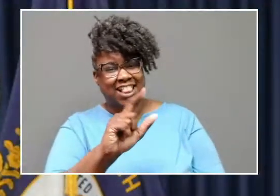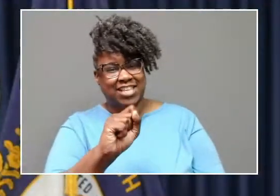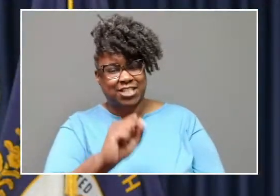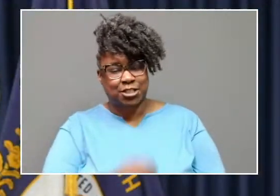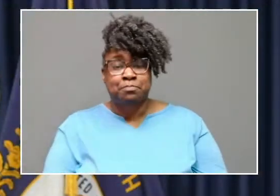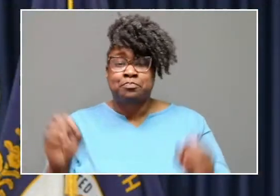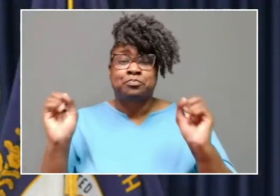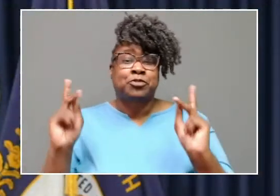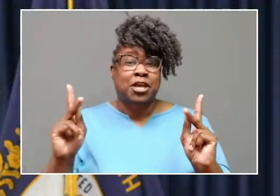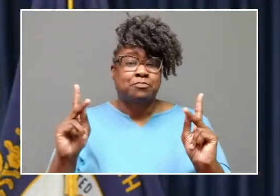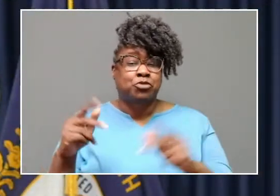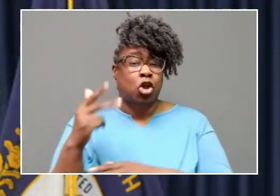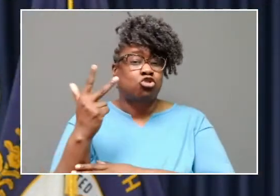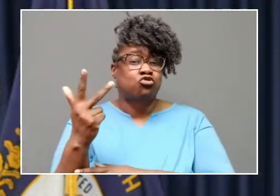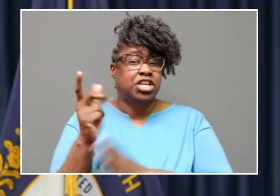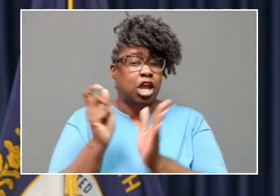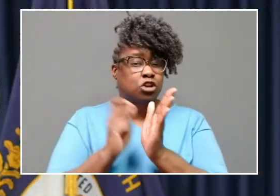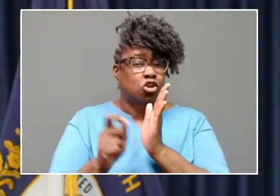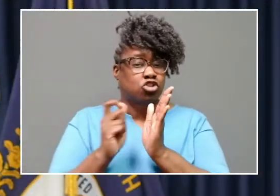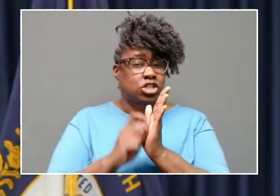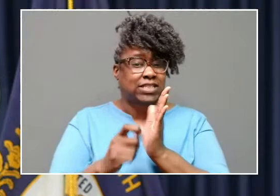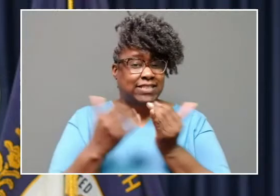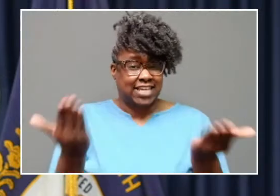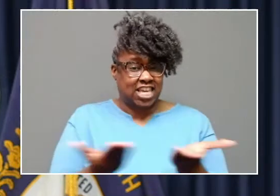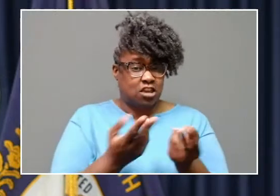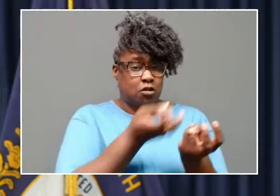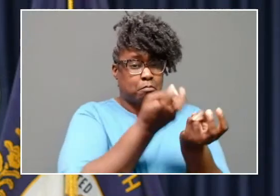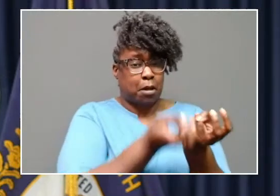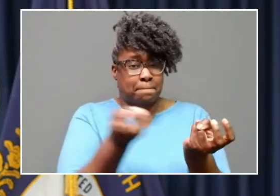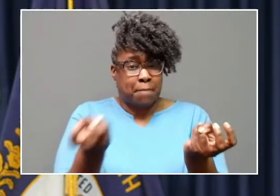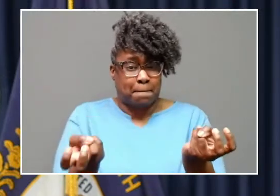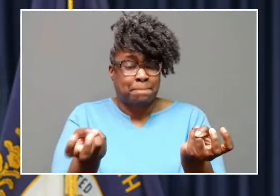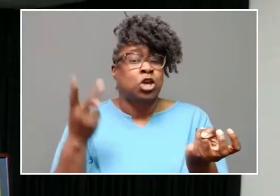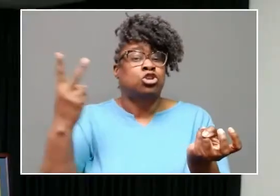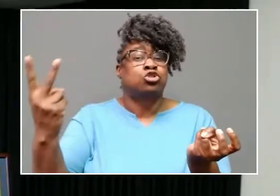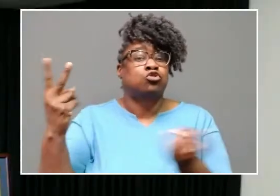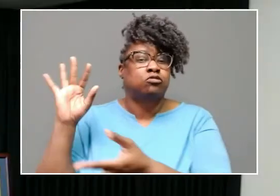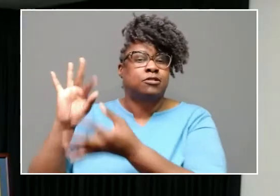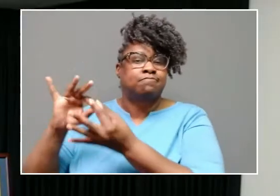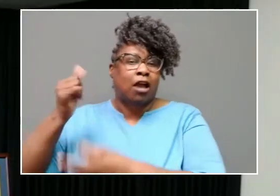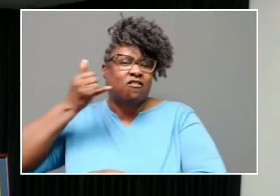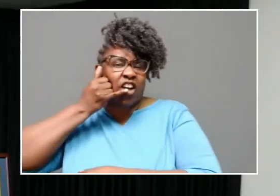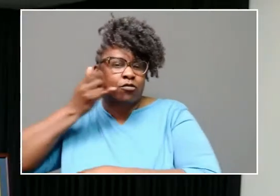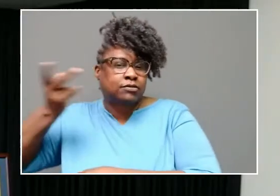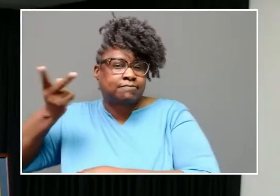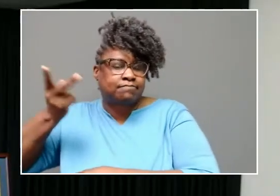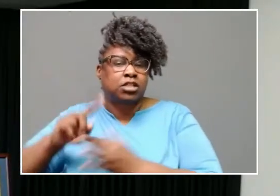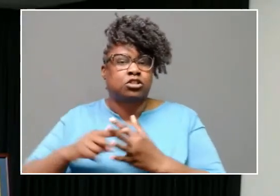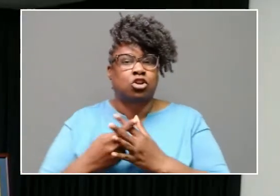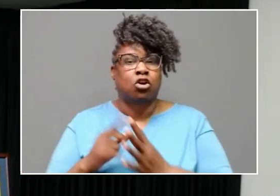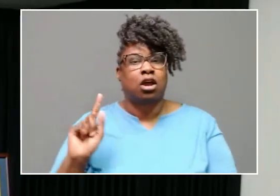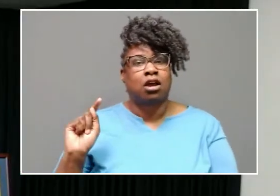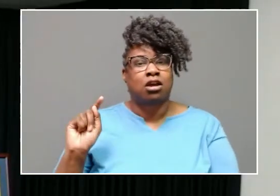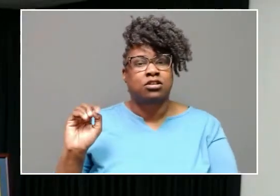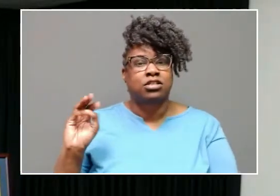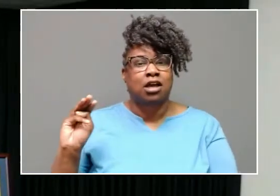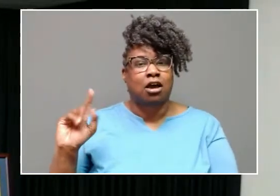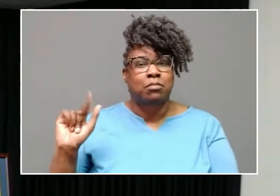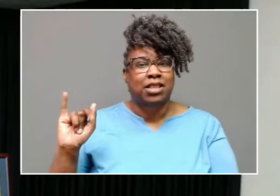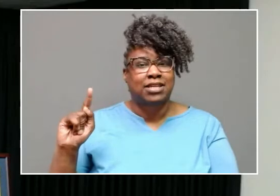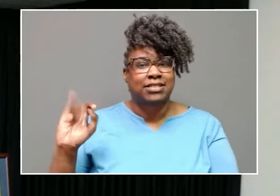we have 3 journalists in our room and 2 on the phone. We'll start with Tom Latek. Thank you, Governor. Good afternoon to